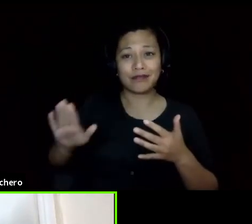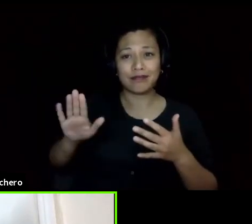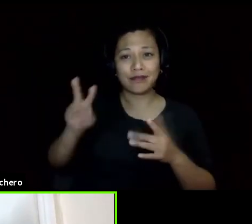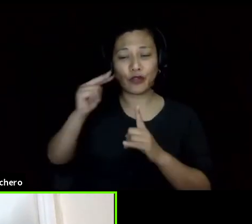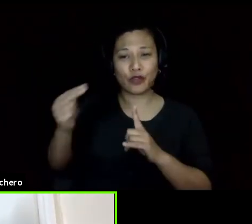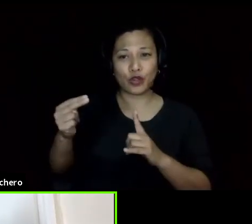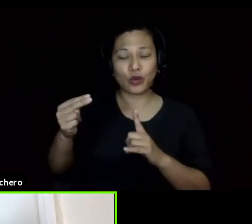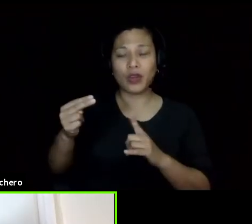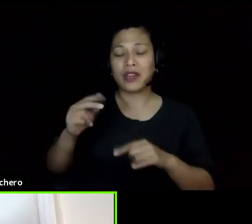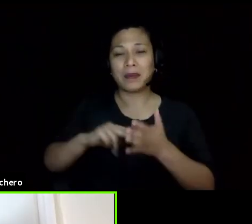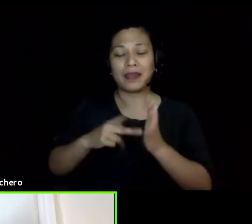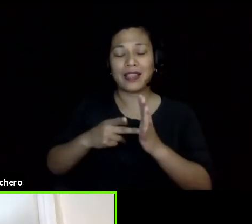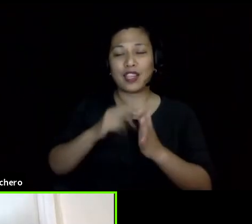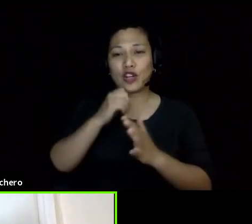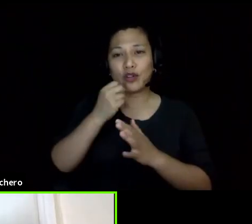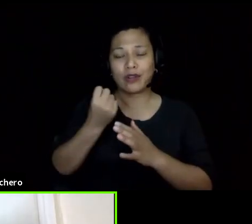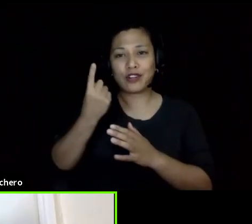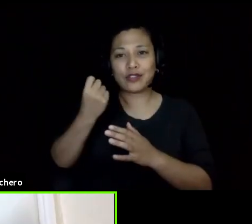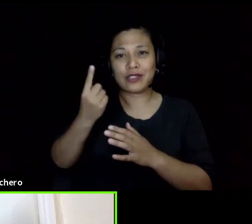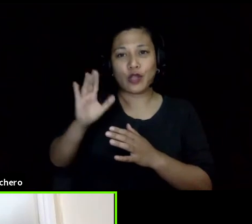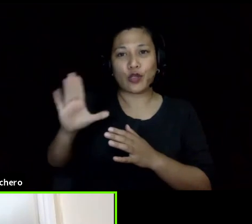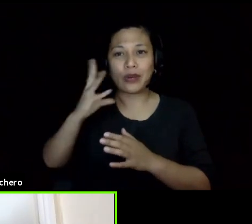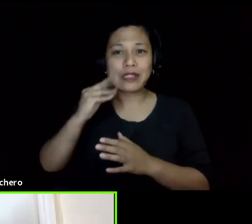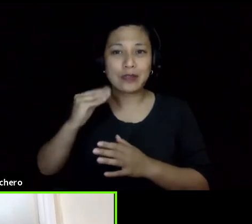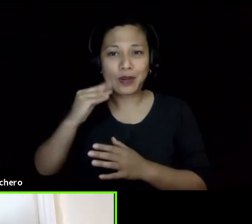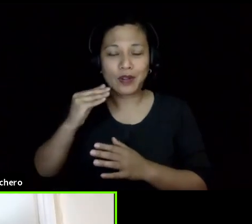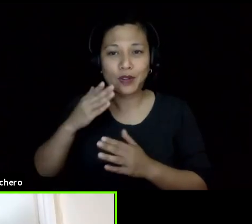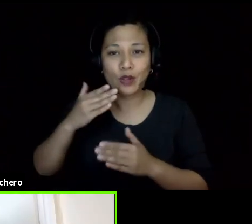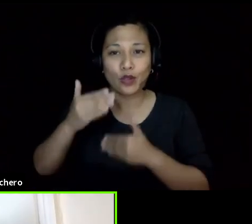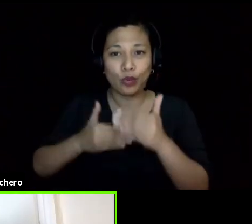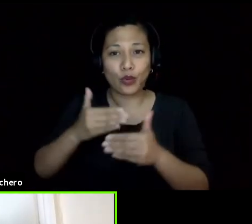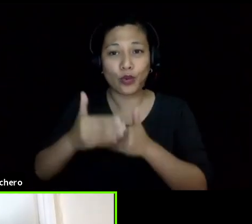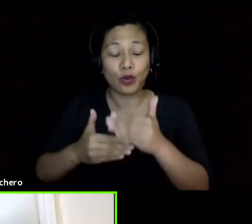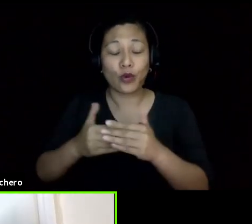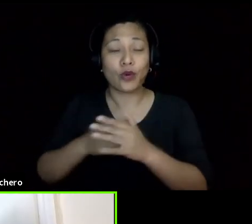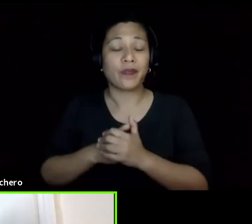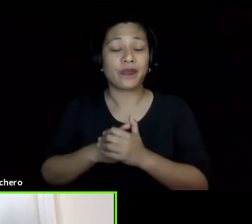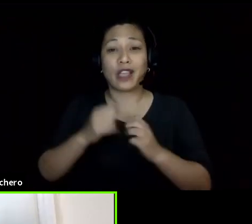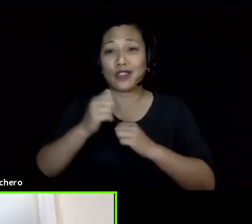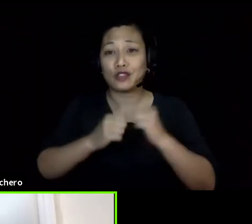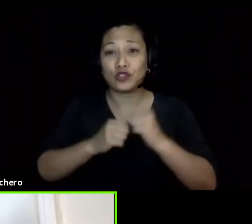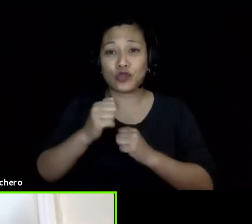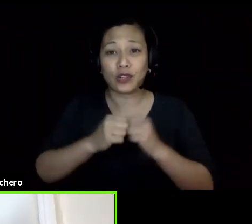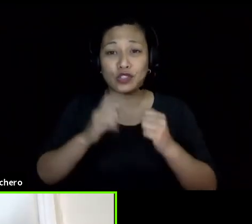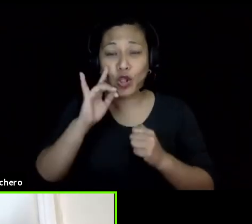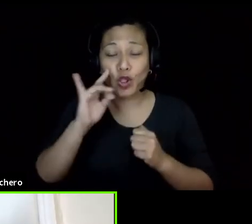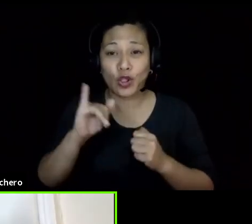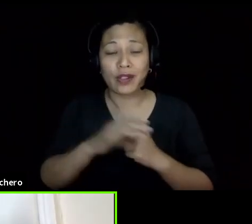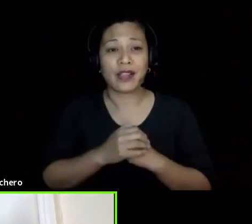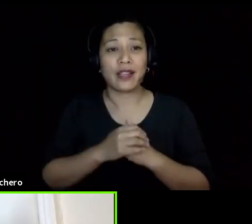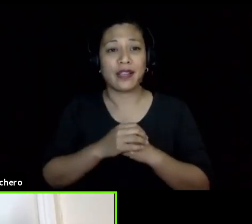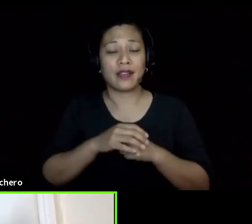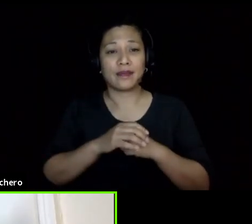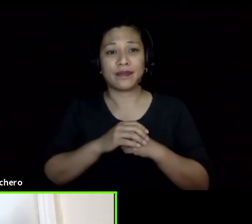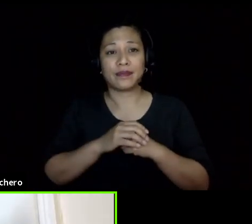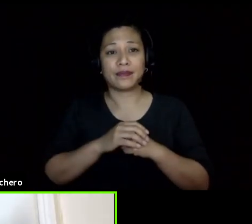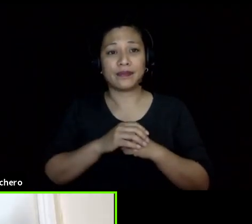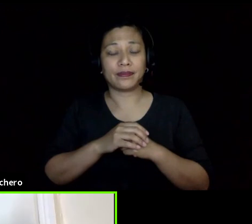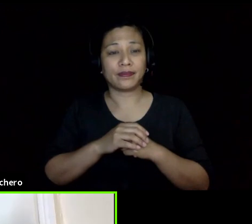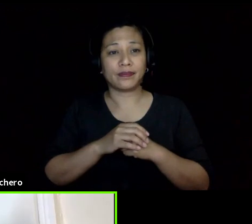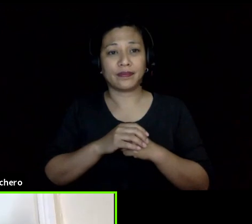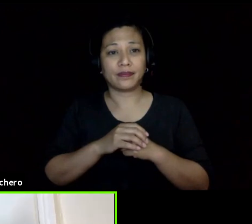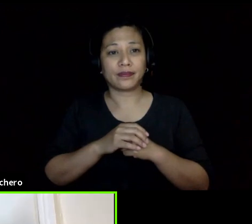about how they are experiencing the structures as they are within the organization.